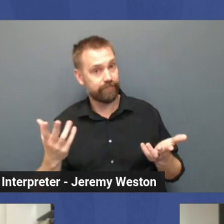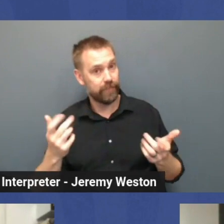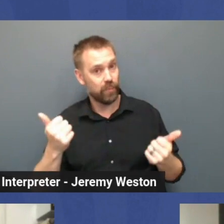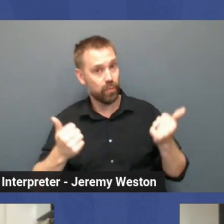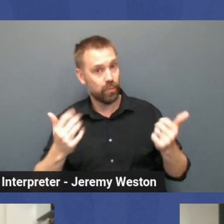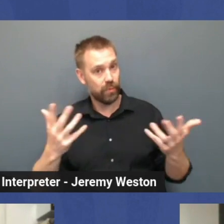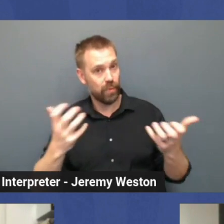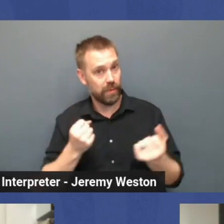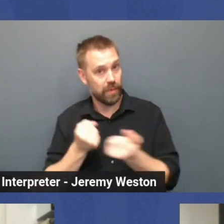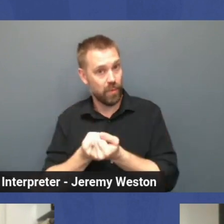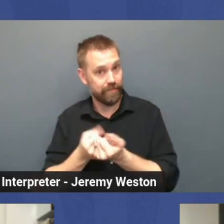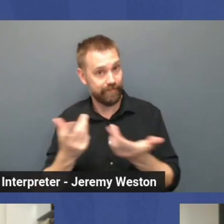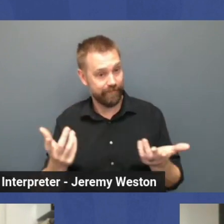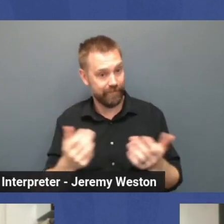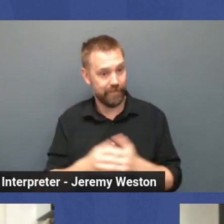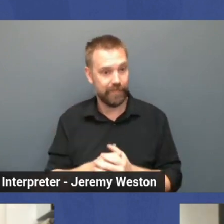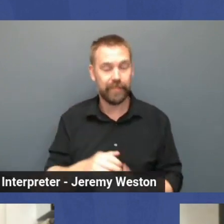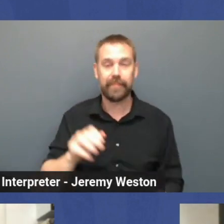Yeah,